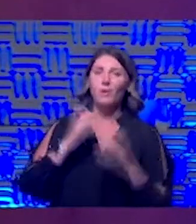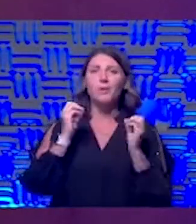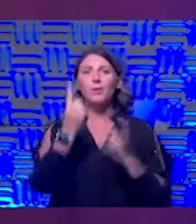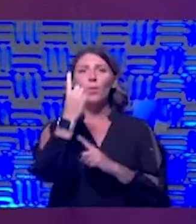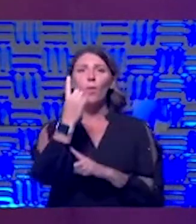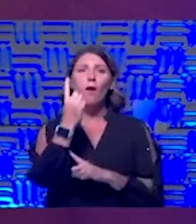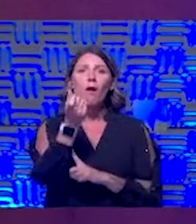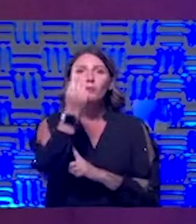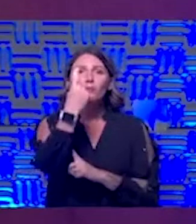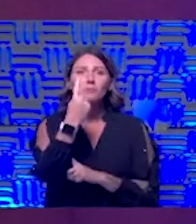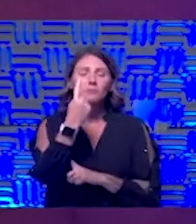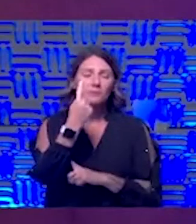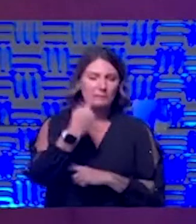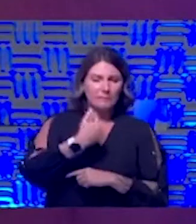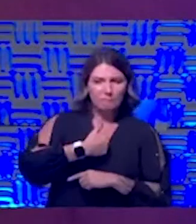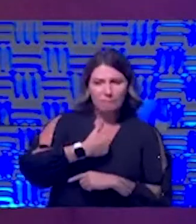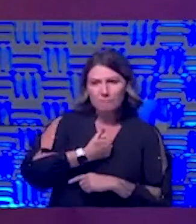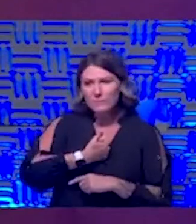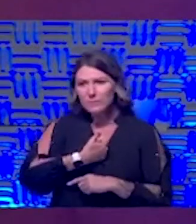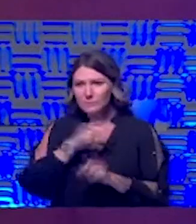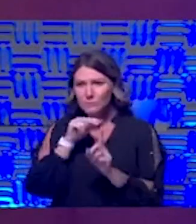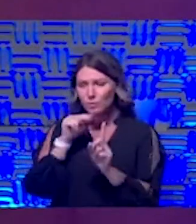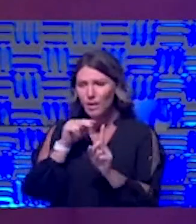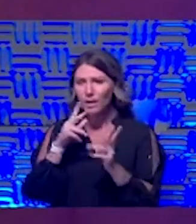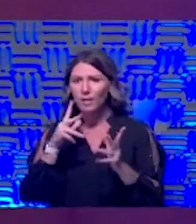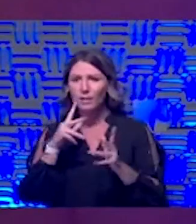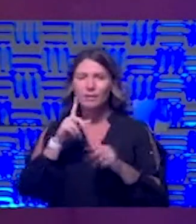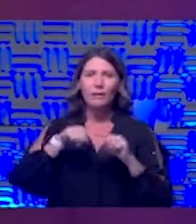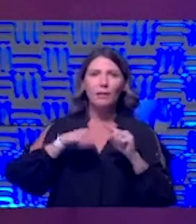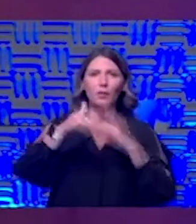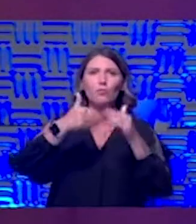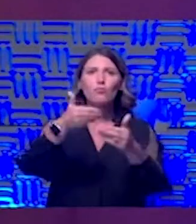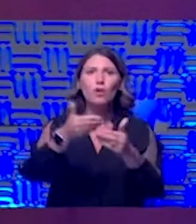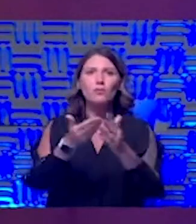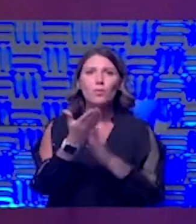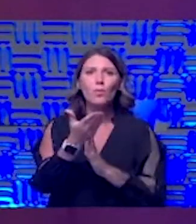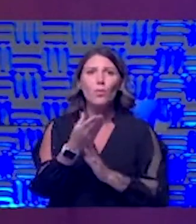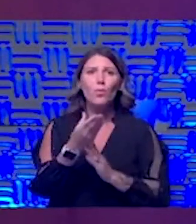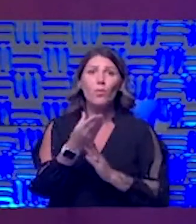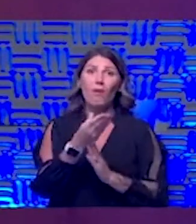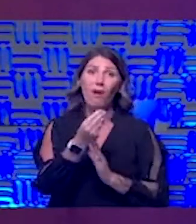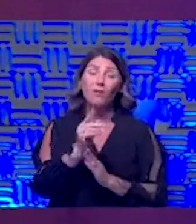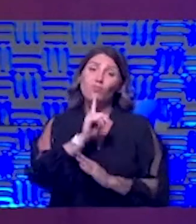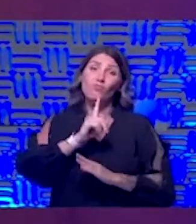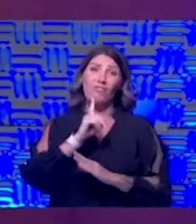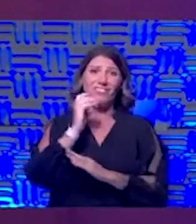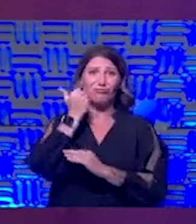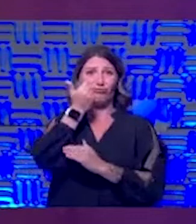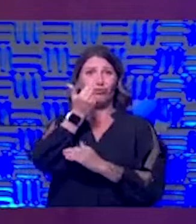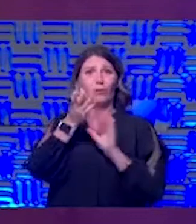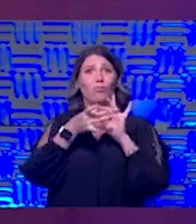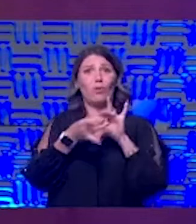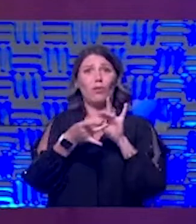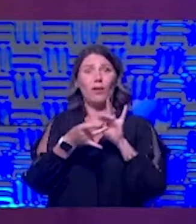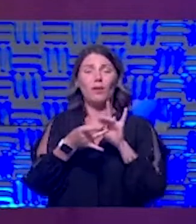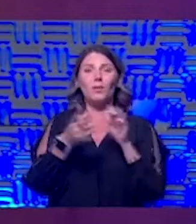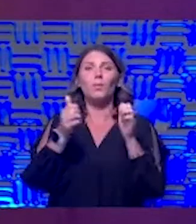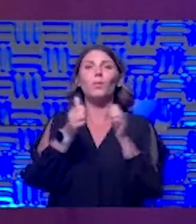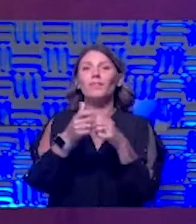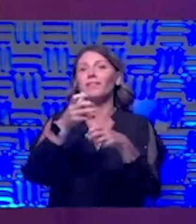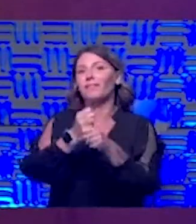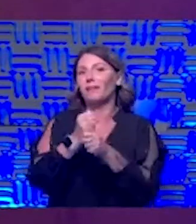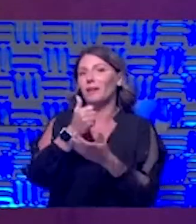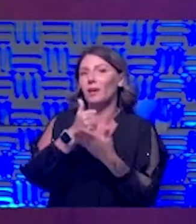them, nobody can help them process through them, and there's a lot of shame in seeking that help. So really to have